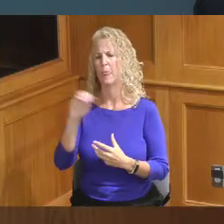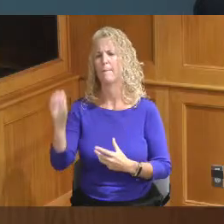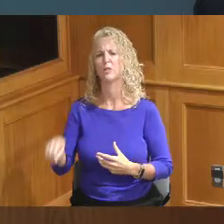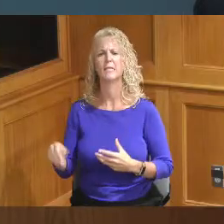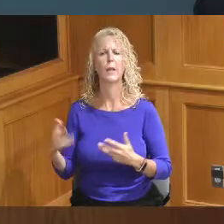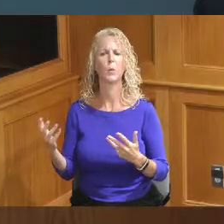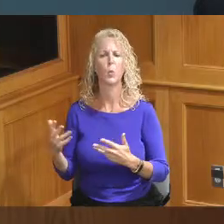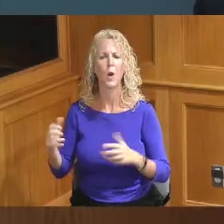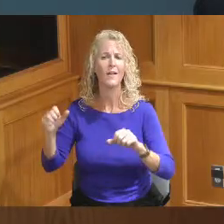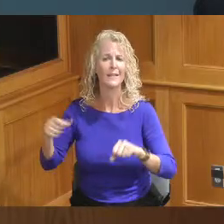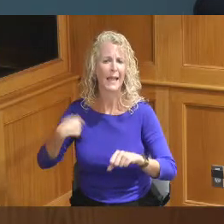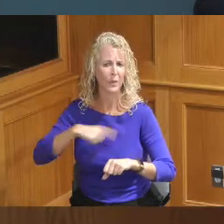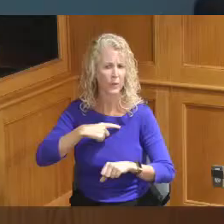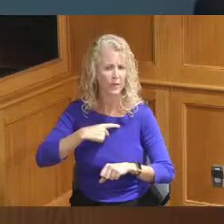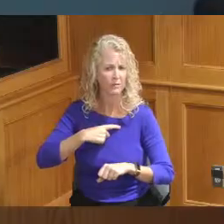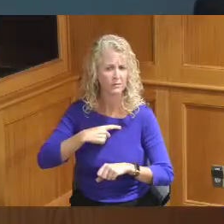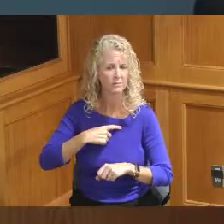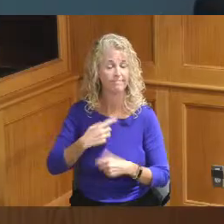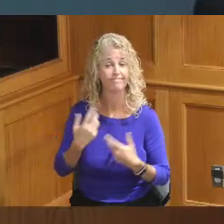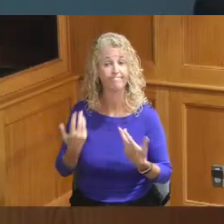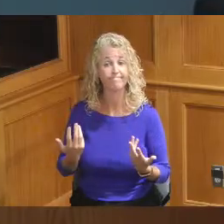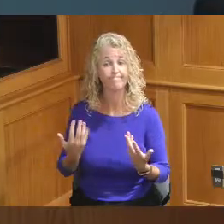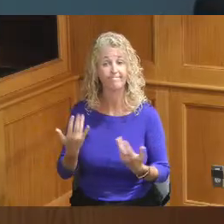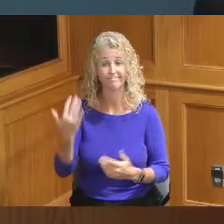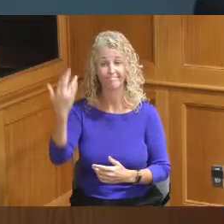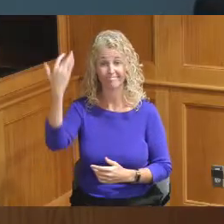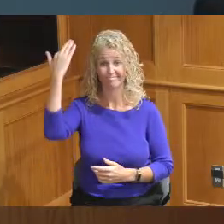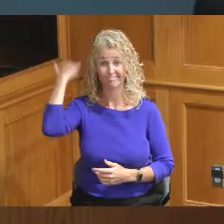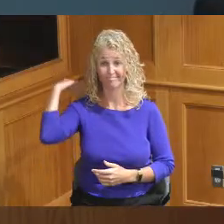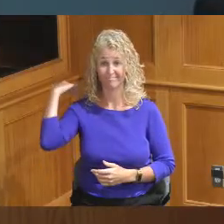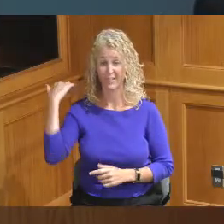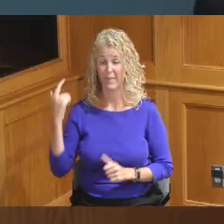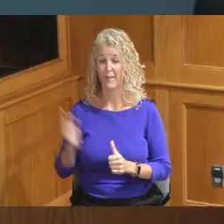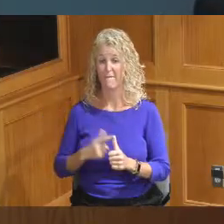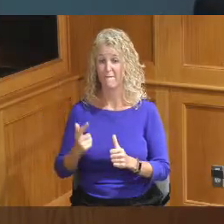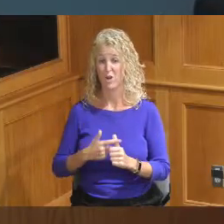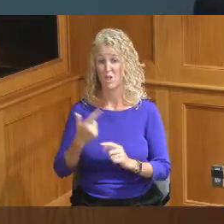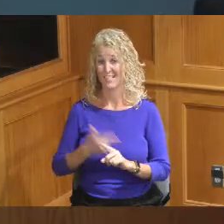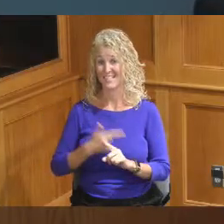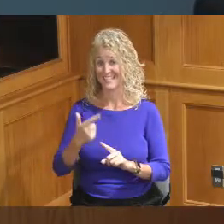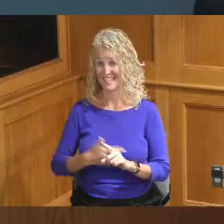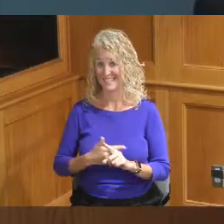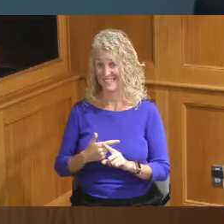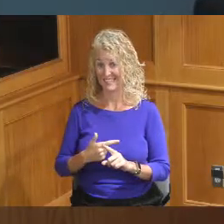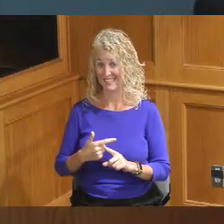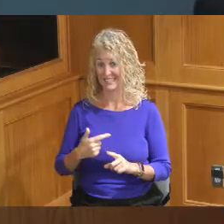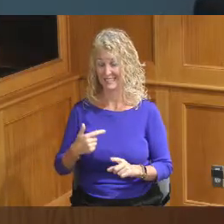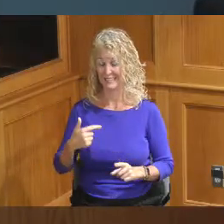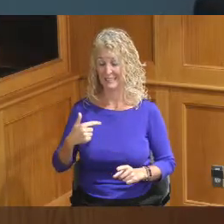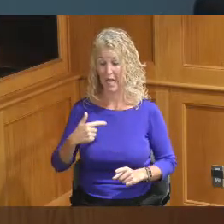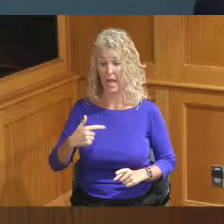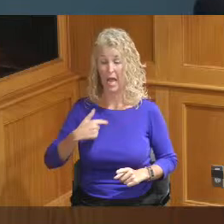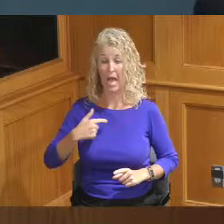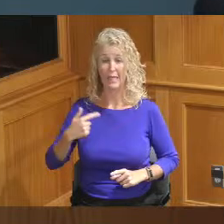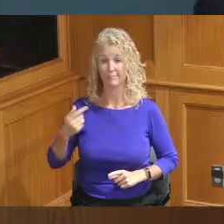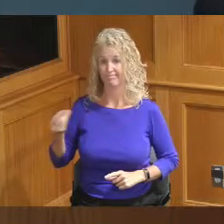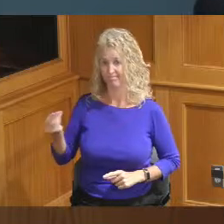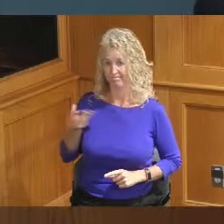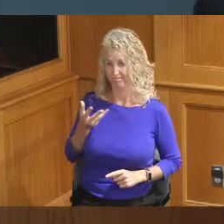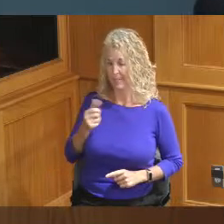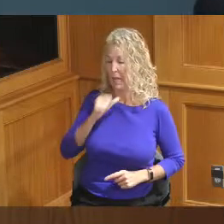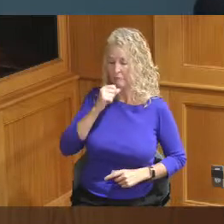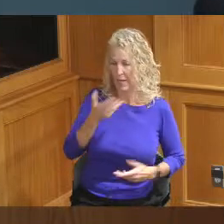with the PTR? Back in the day when this was first negotiated, from what I'm told, and I wasn't here